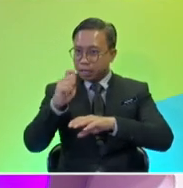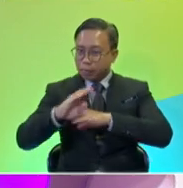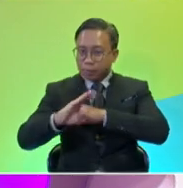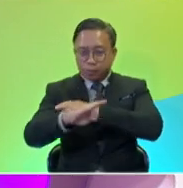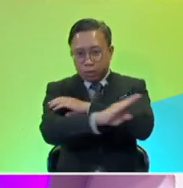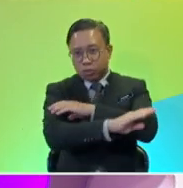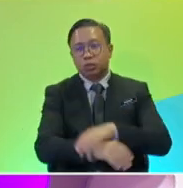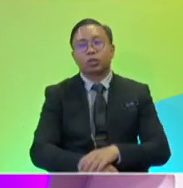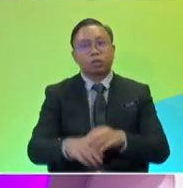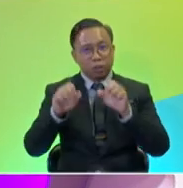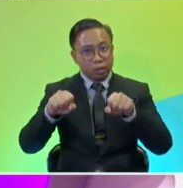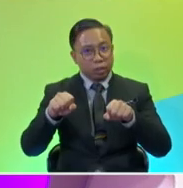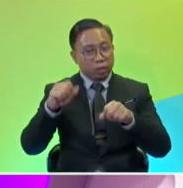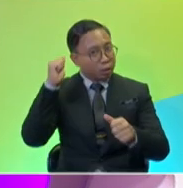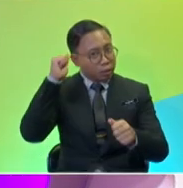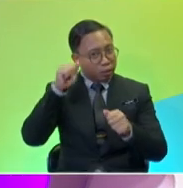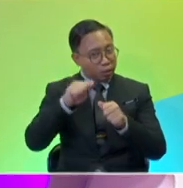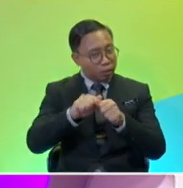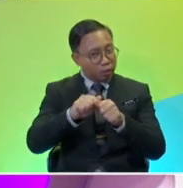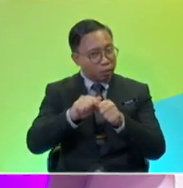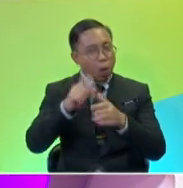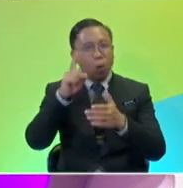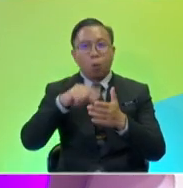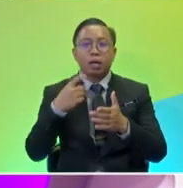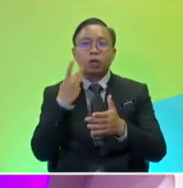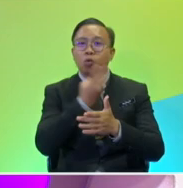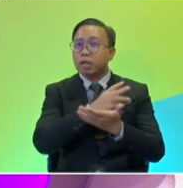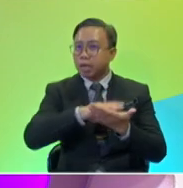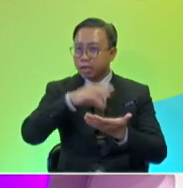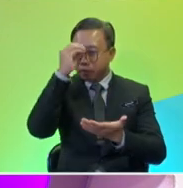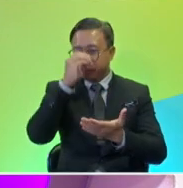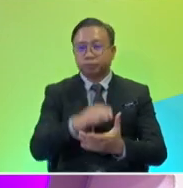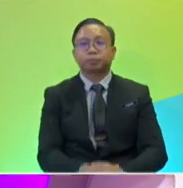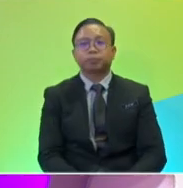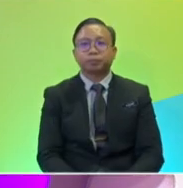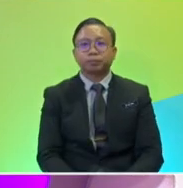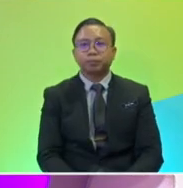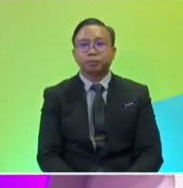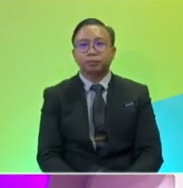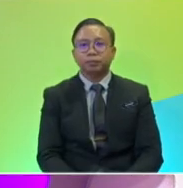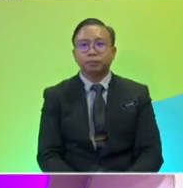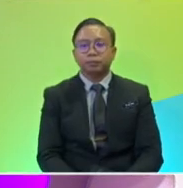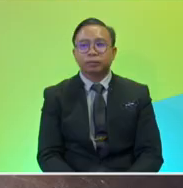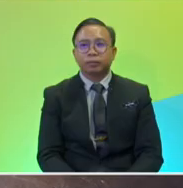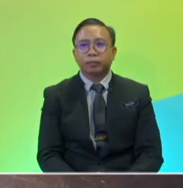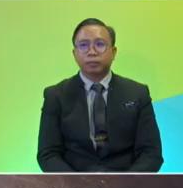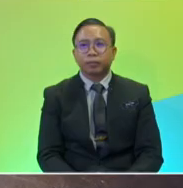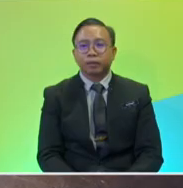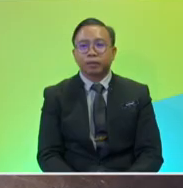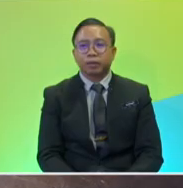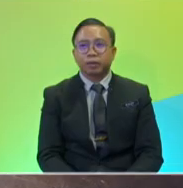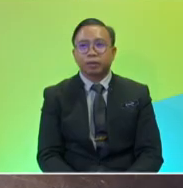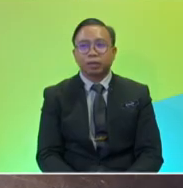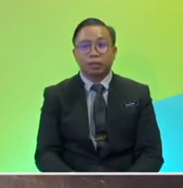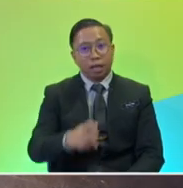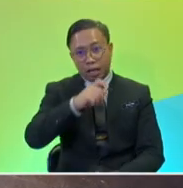Okay. Okay, can you recall back what we have learned? Okay. So, okay, I would like to